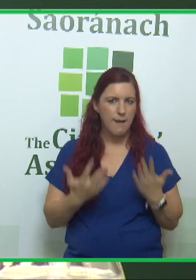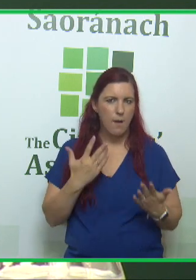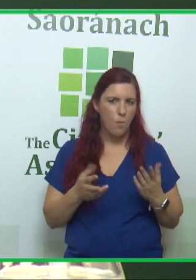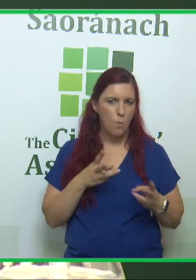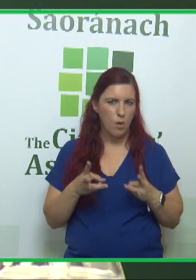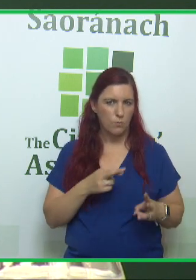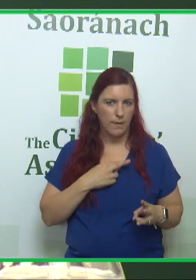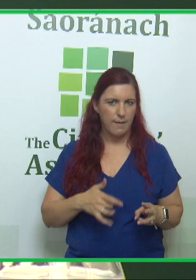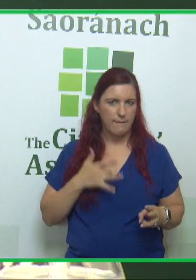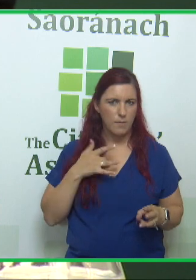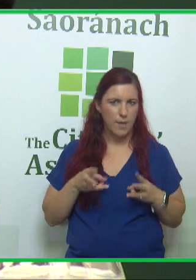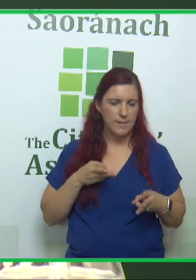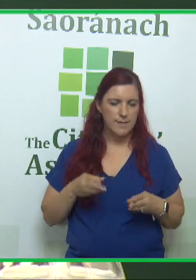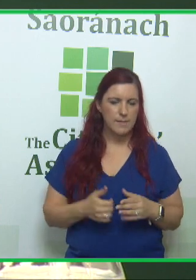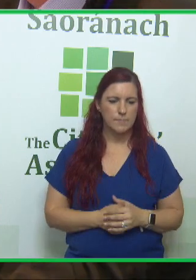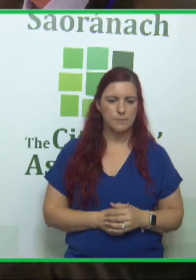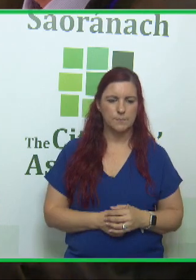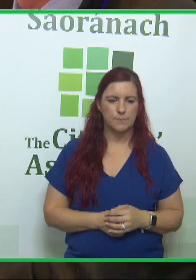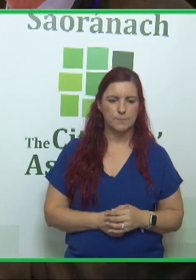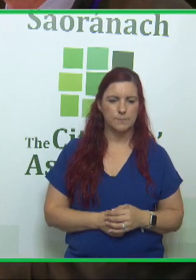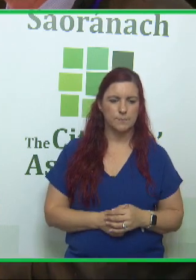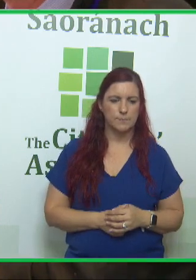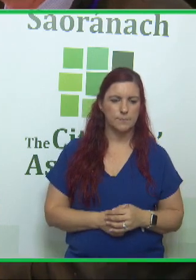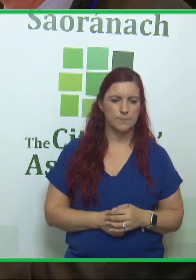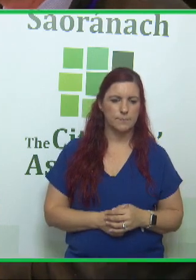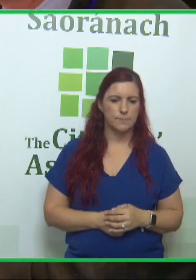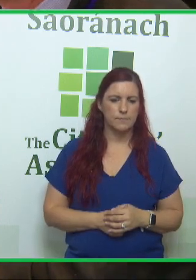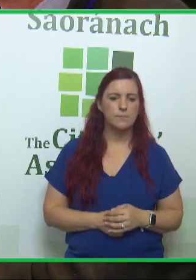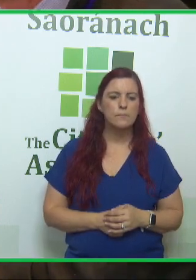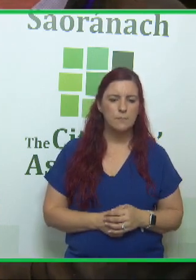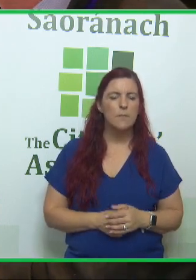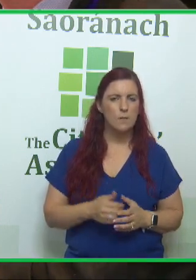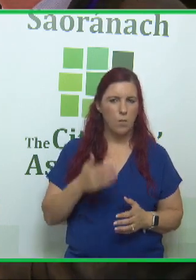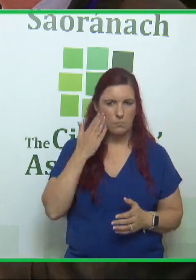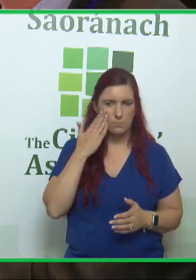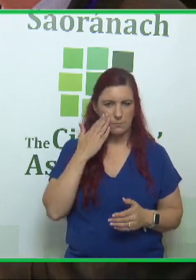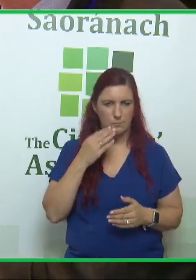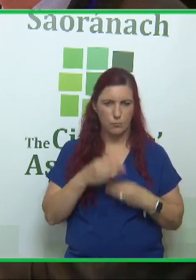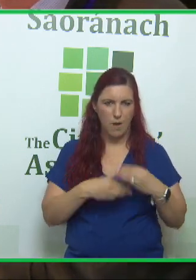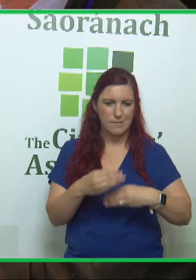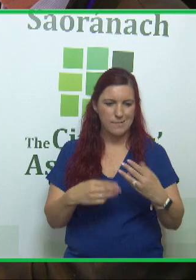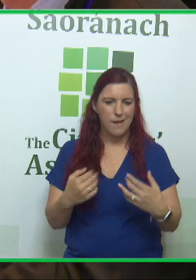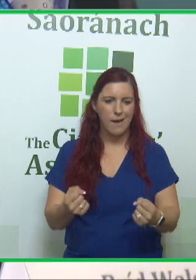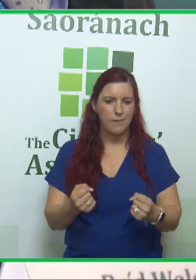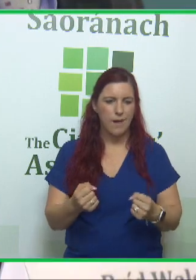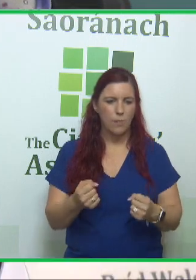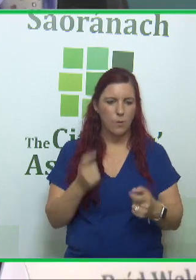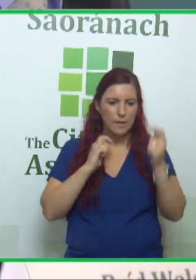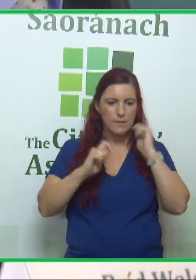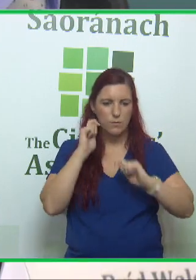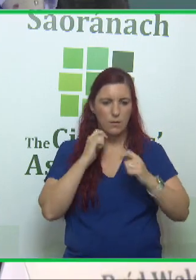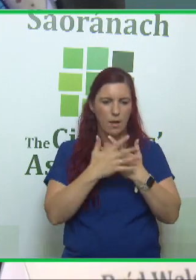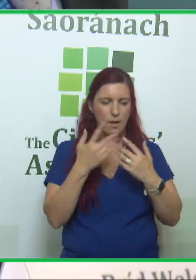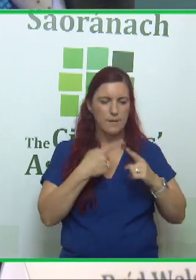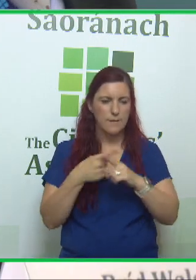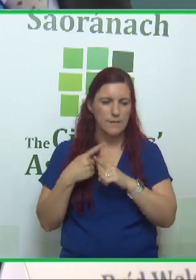practice at the Drugs and Alcohol Task Force? Yeah, I suppose there's a whole process around that, and we look at lots of